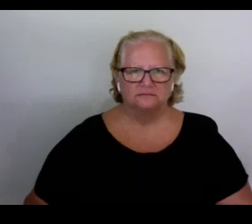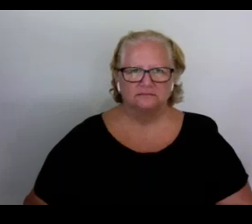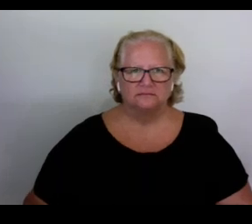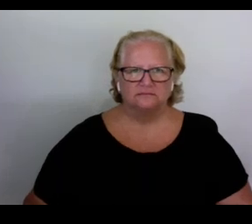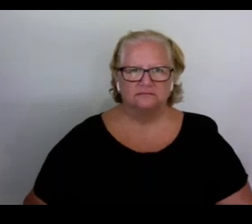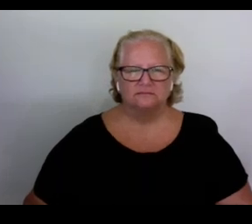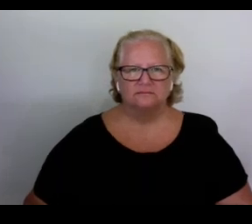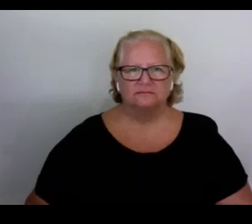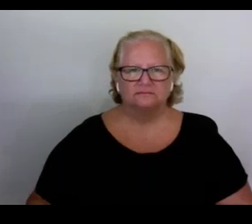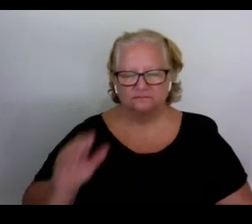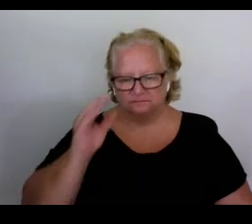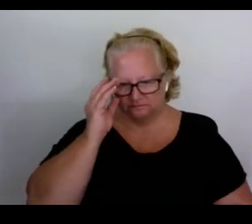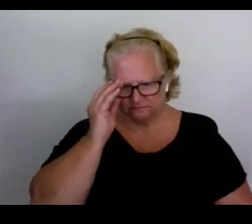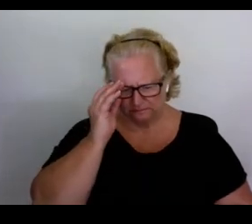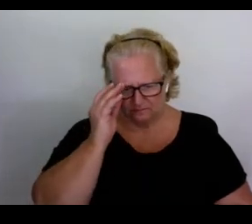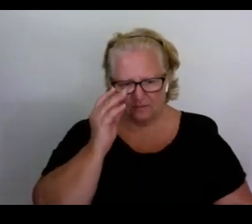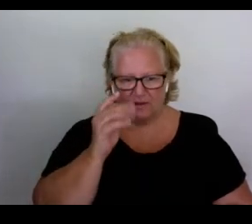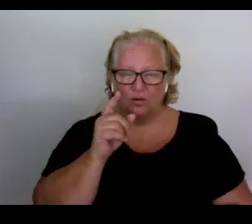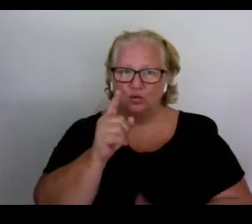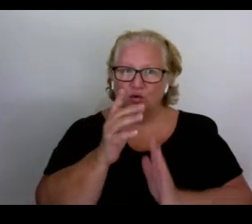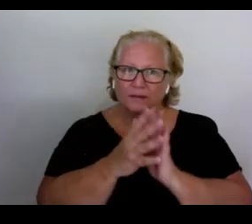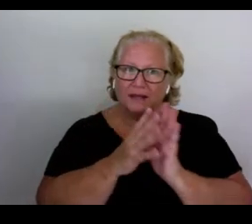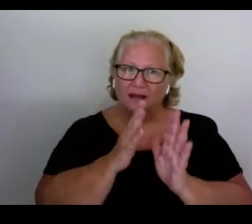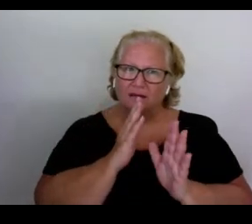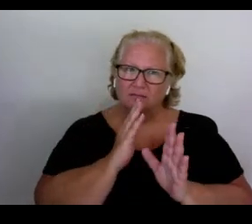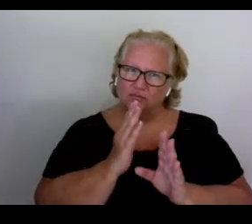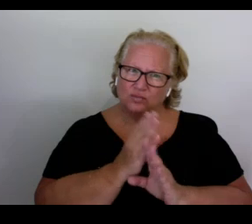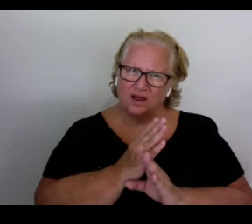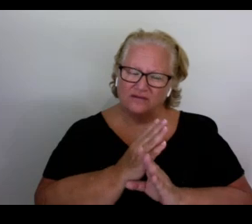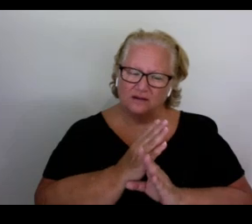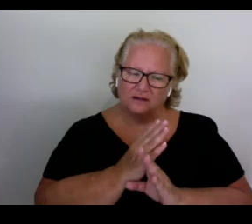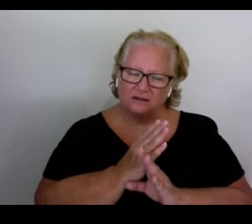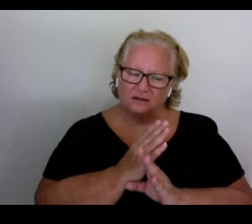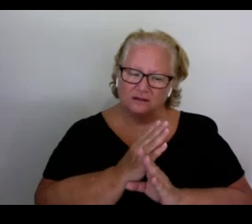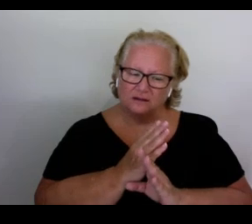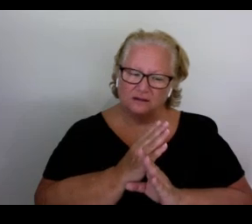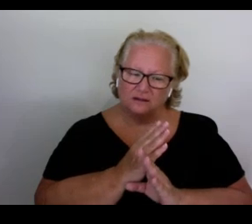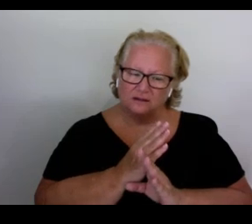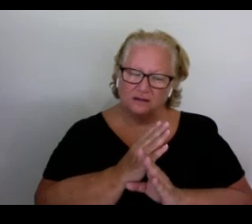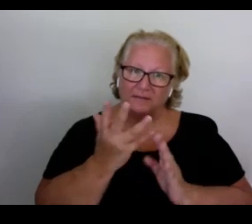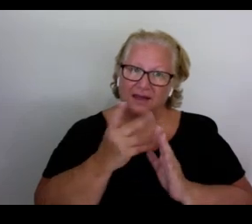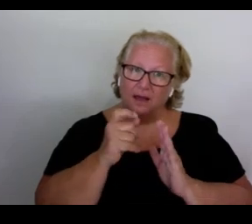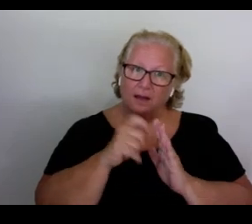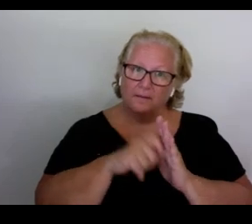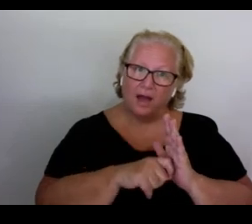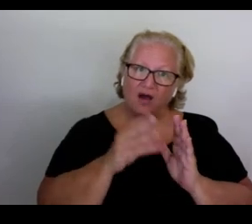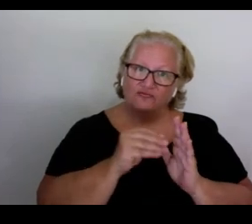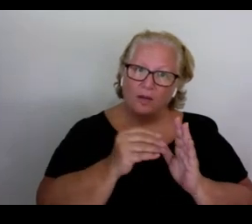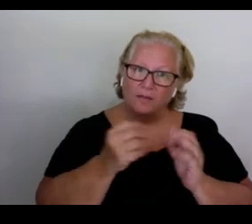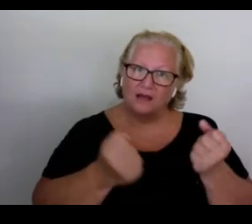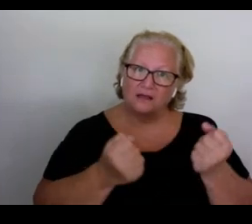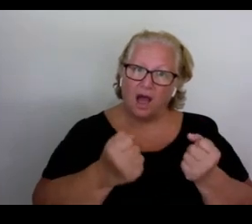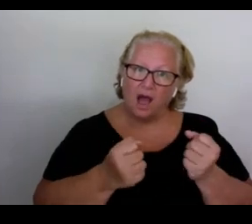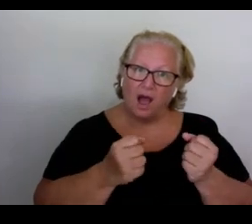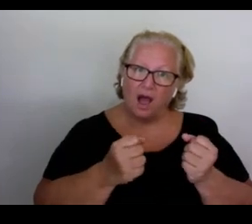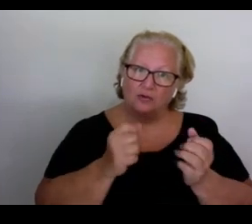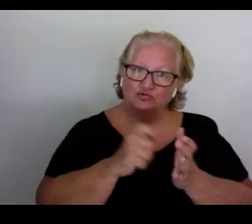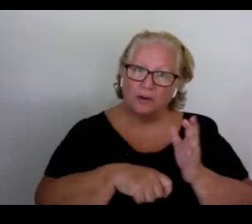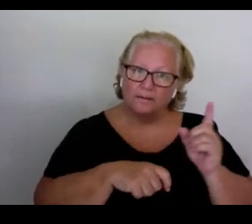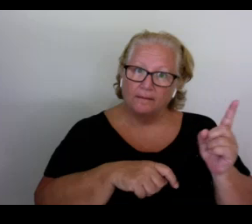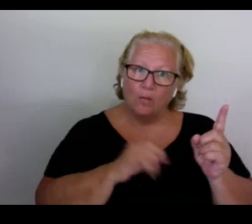Right, so when we say private, do we mean, I guess there's two potential ways. Have we bought it from a registered car yard, or have we bought it via